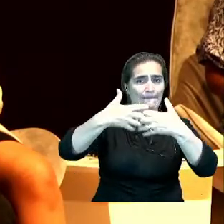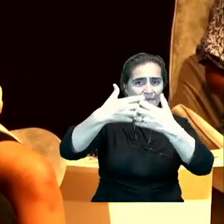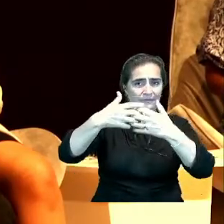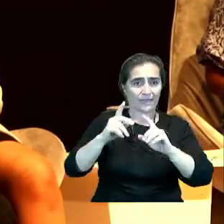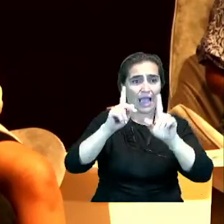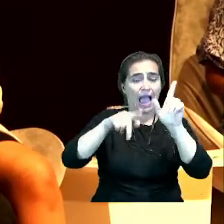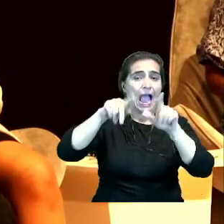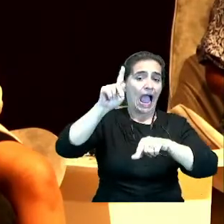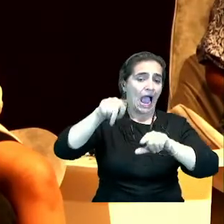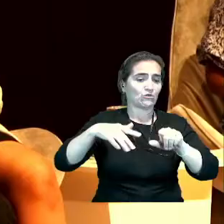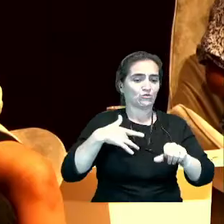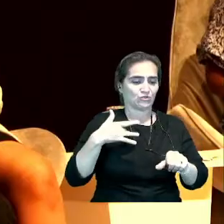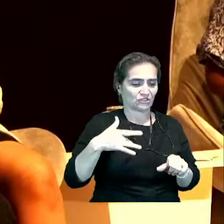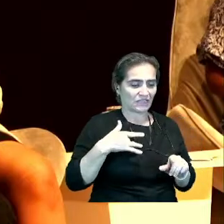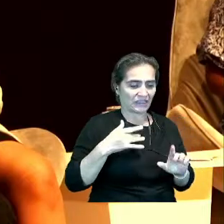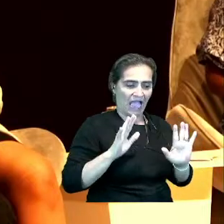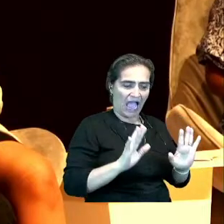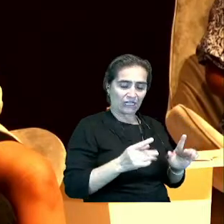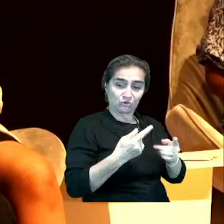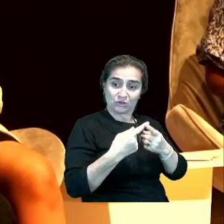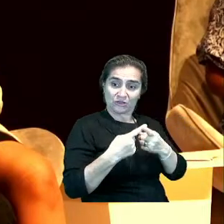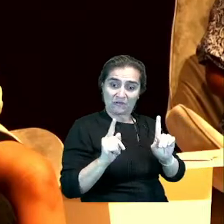a business for many.